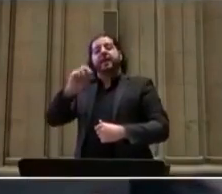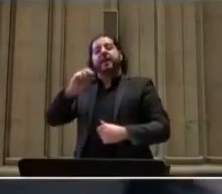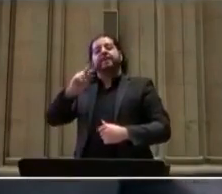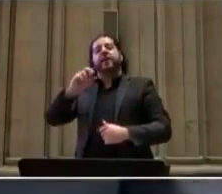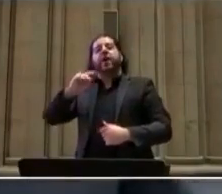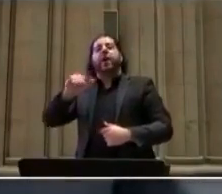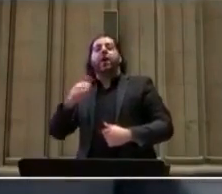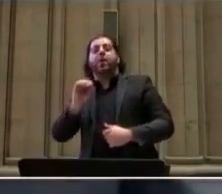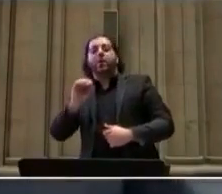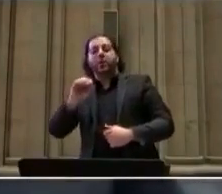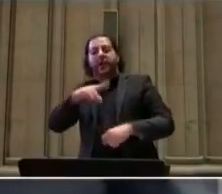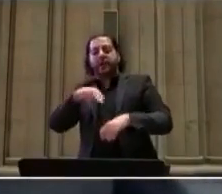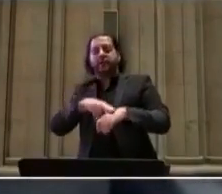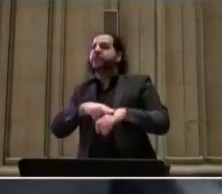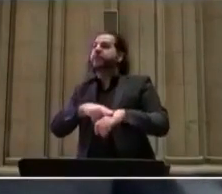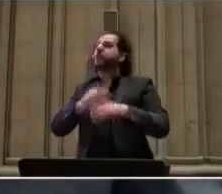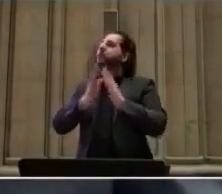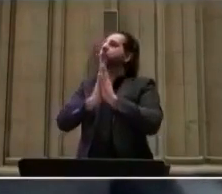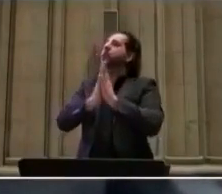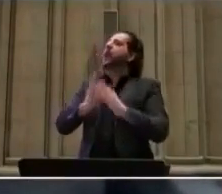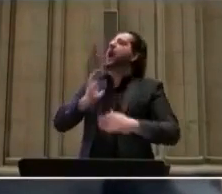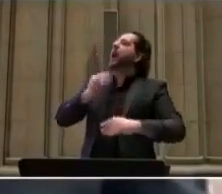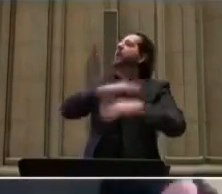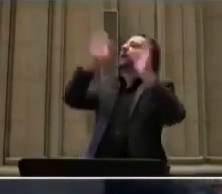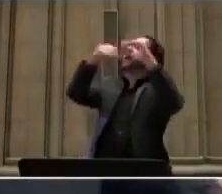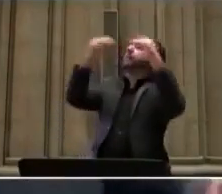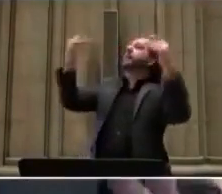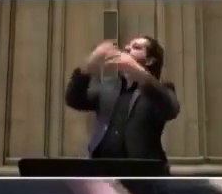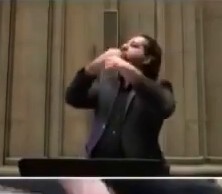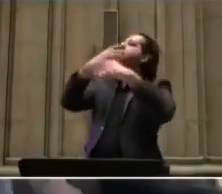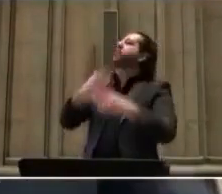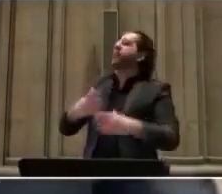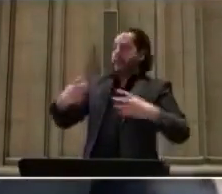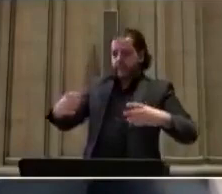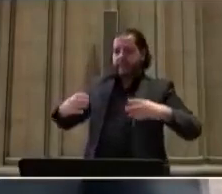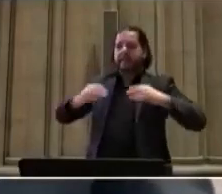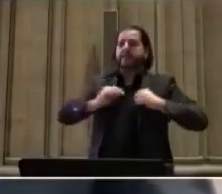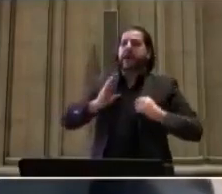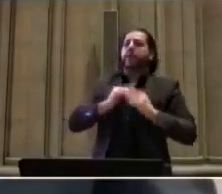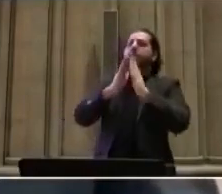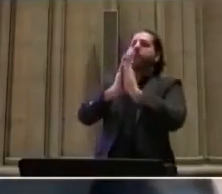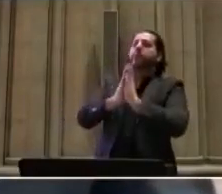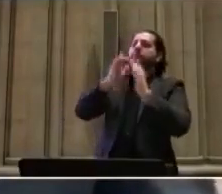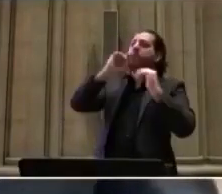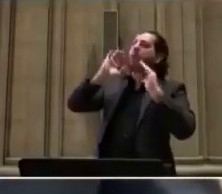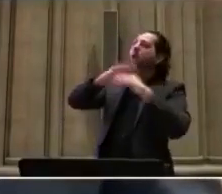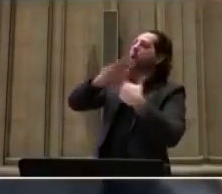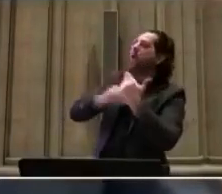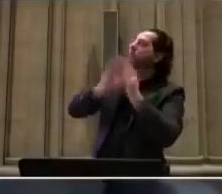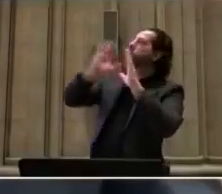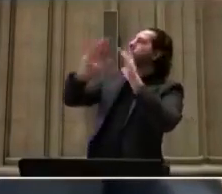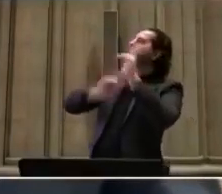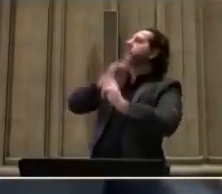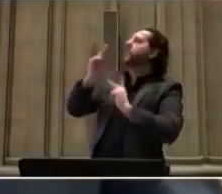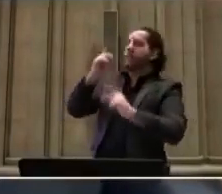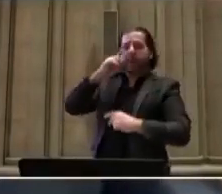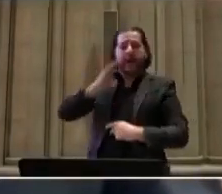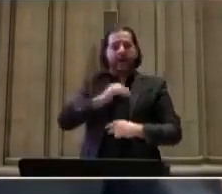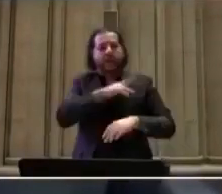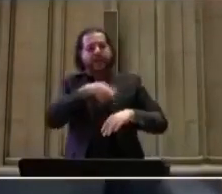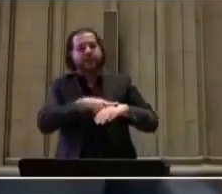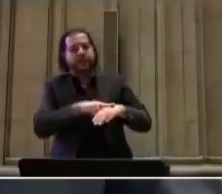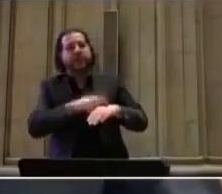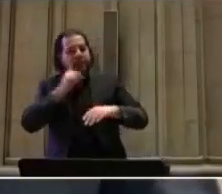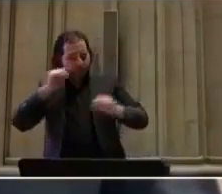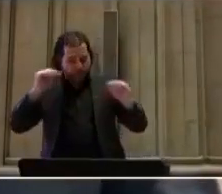pray. Our Heavenly Creator, accept the fervent prayers of all your people for our nation and